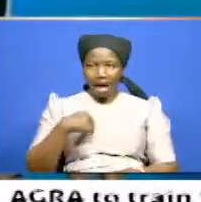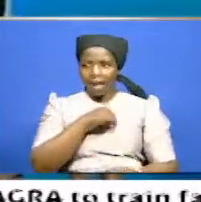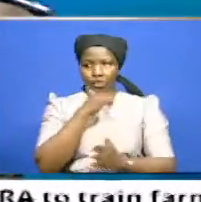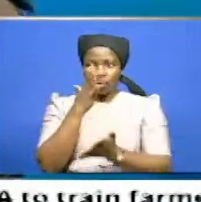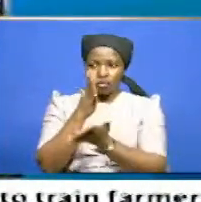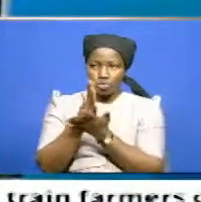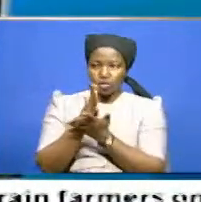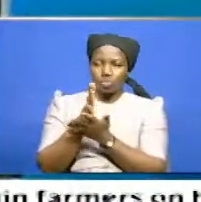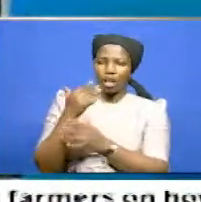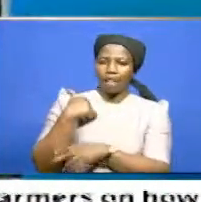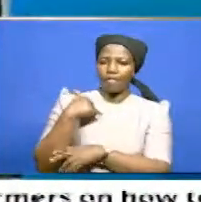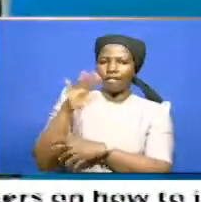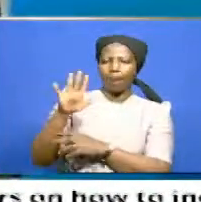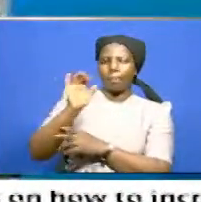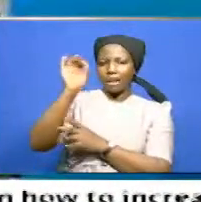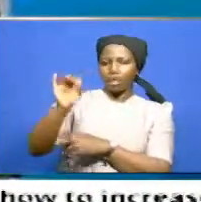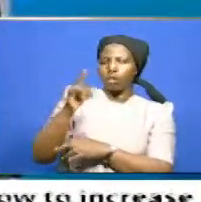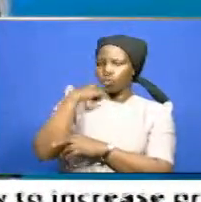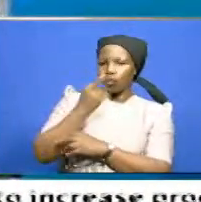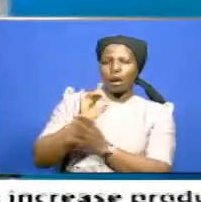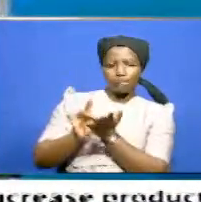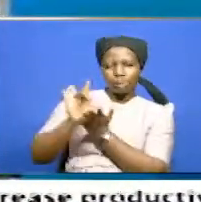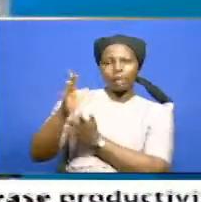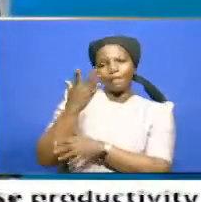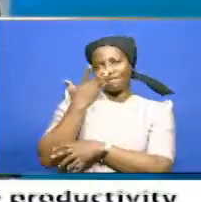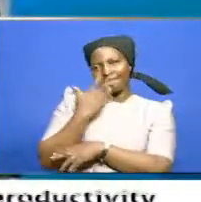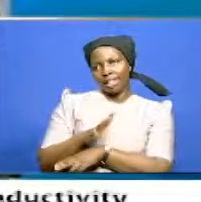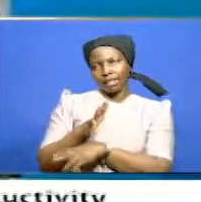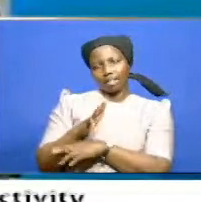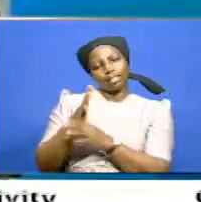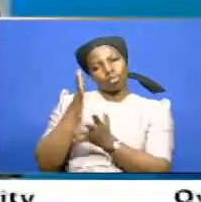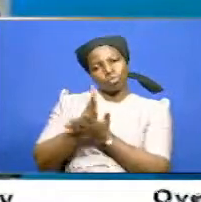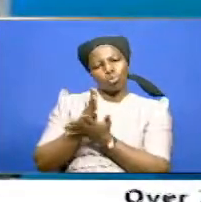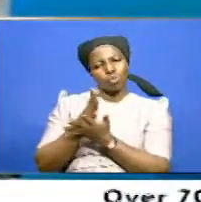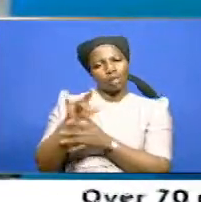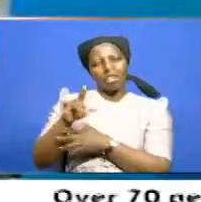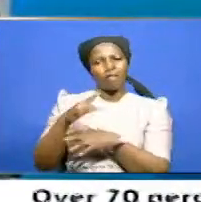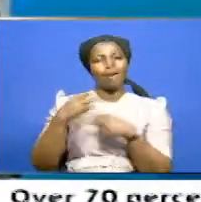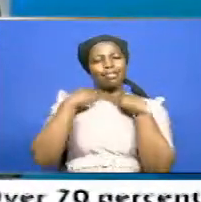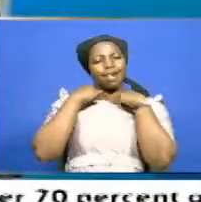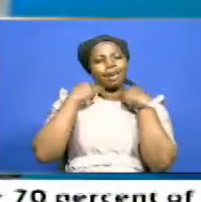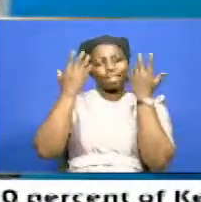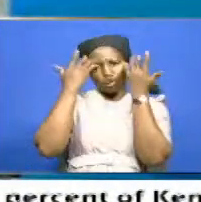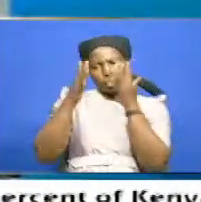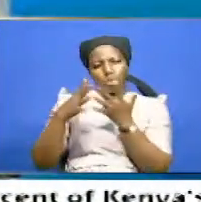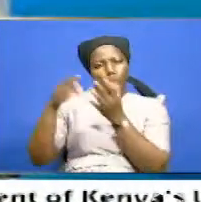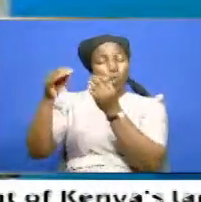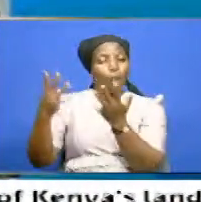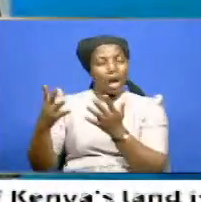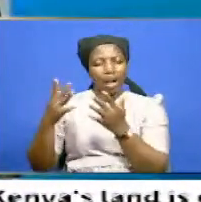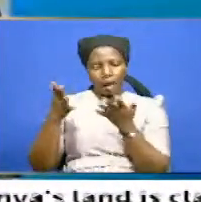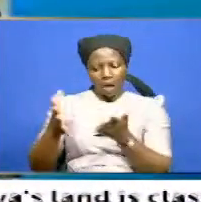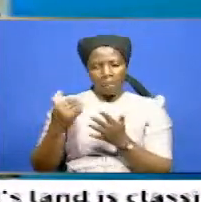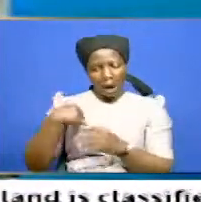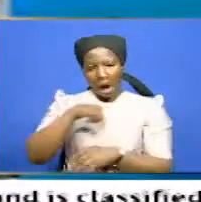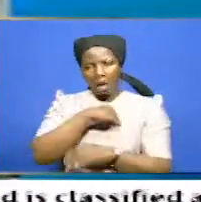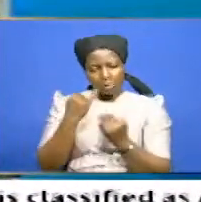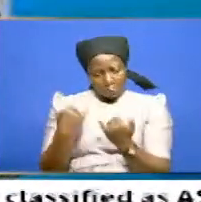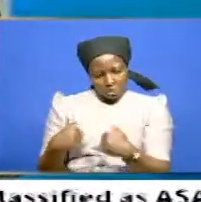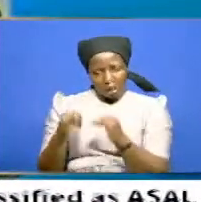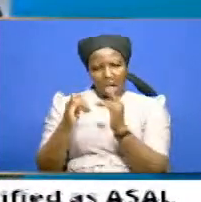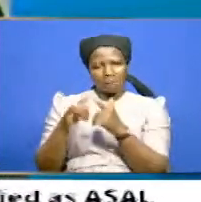off. They wake up, they don't know where to go. Now we try to take them